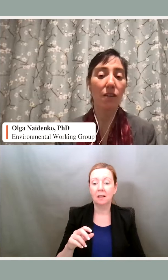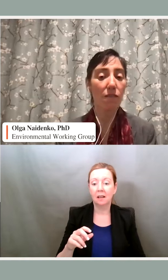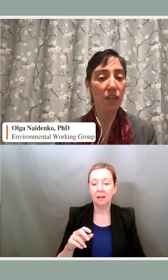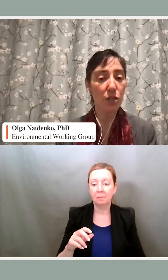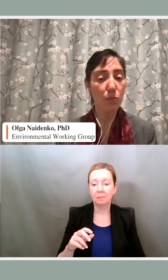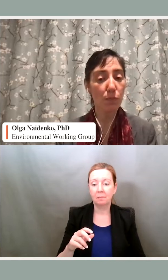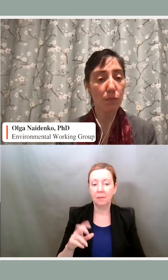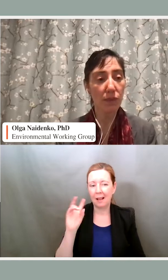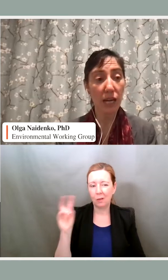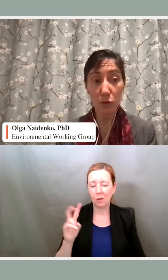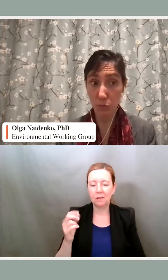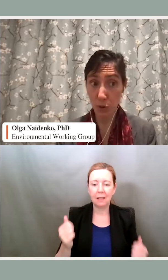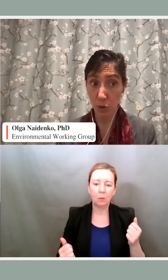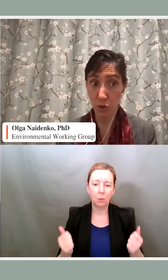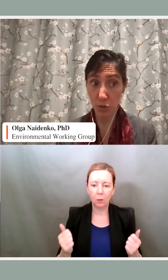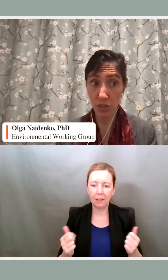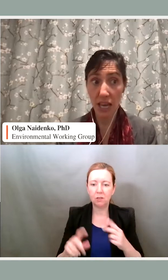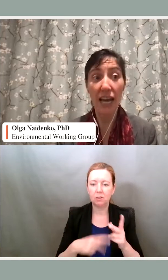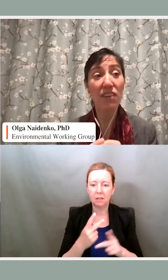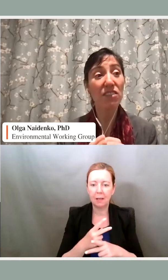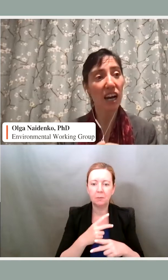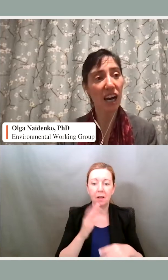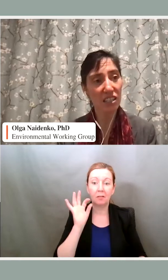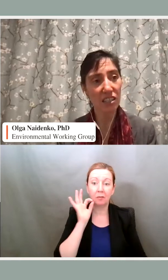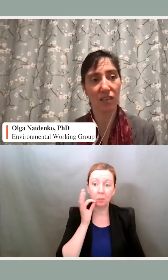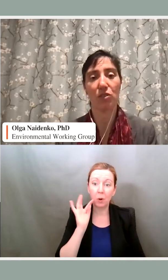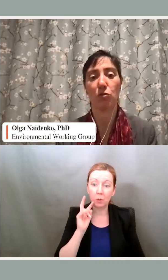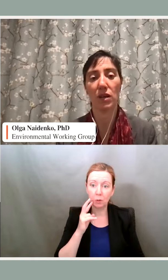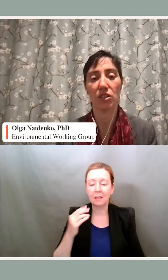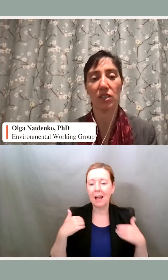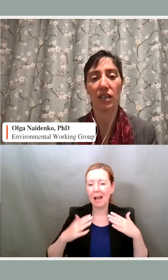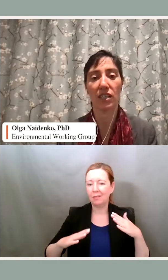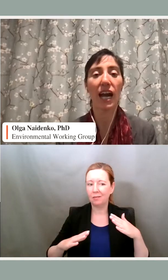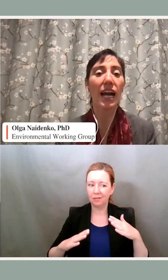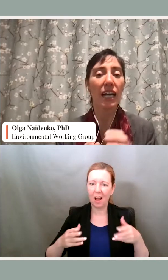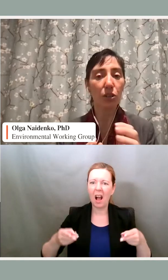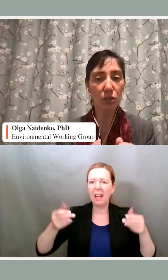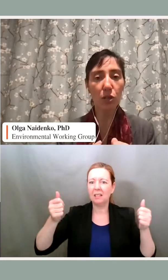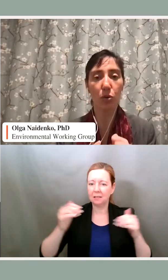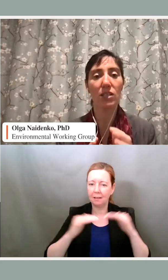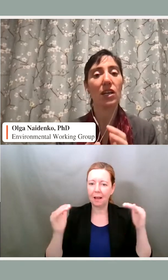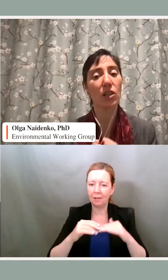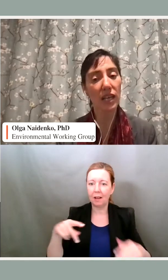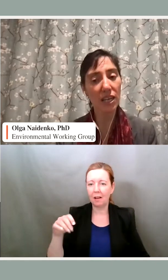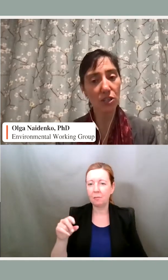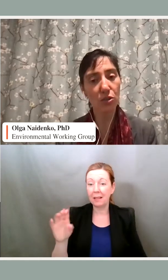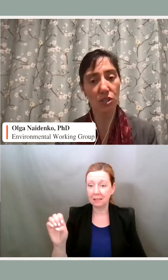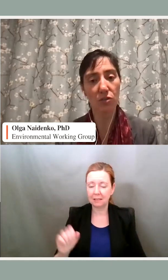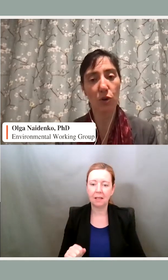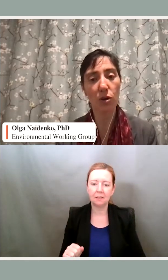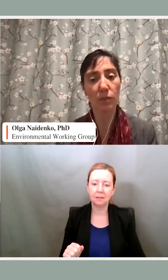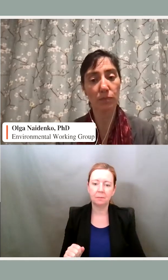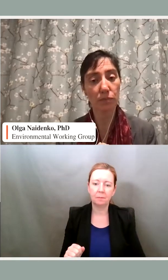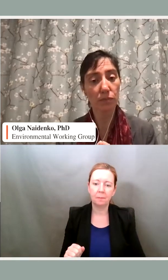at which types of produce have the highest levels of pesticide. And also, as related to